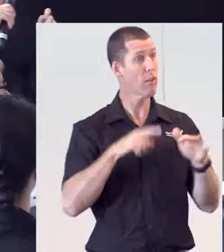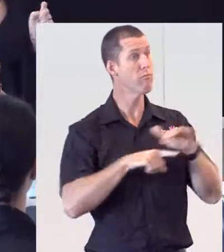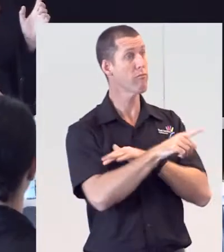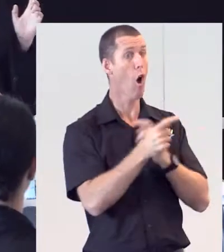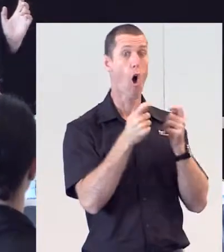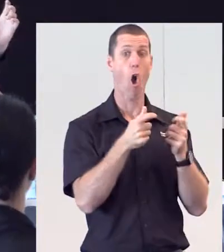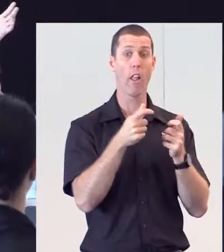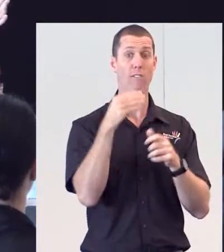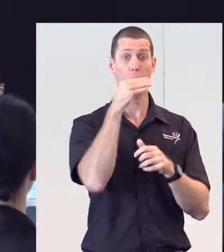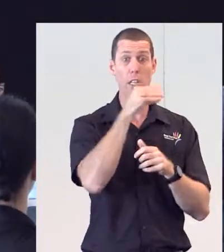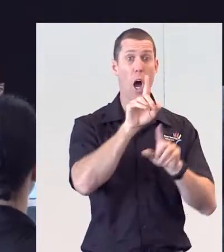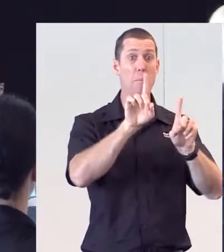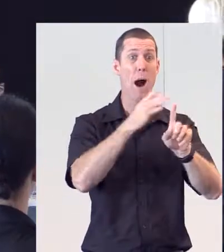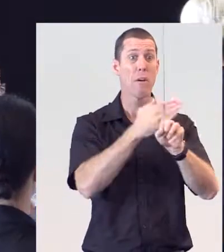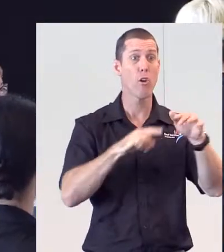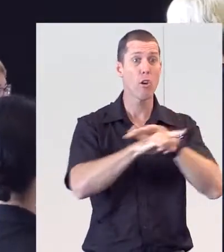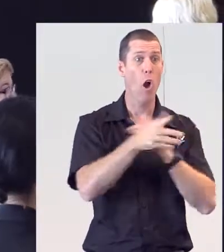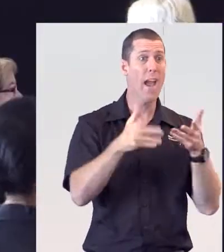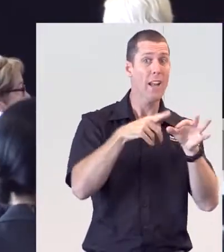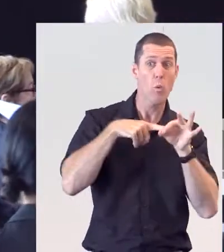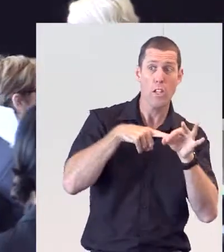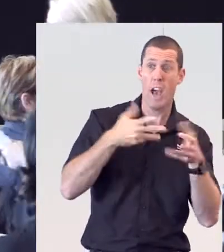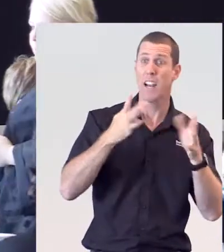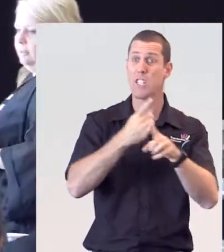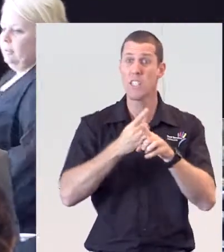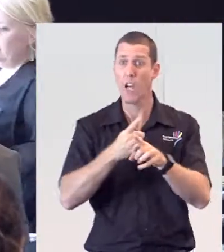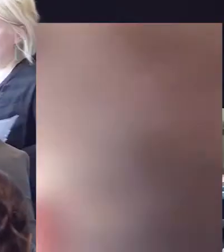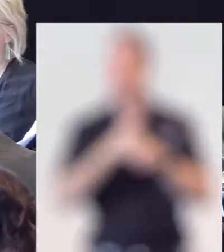mark? Yeah, questions, discussion, anything that was in your